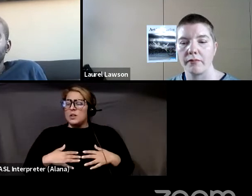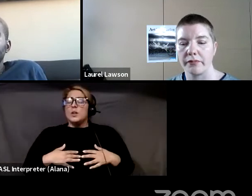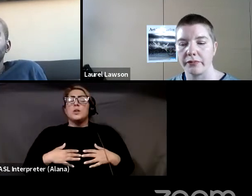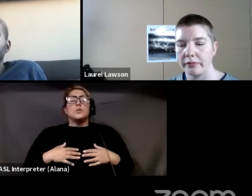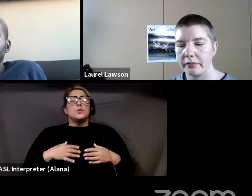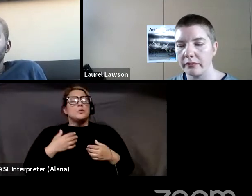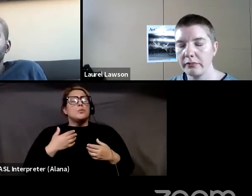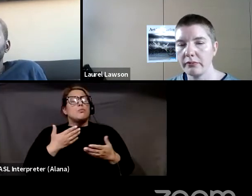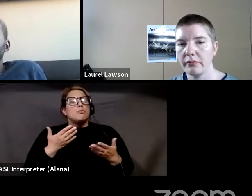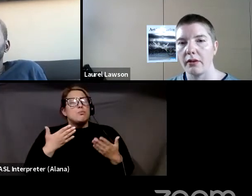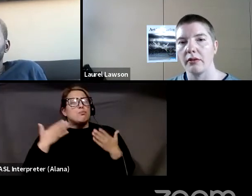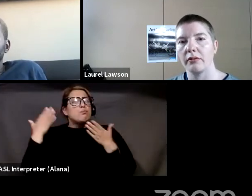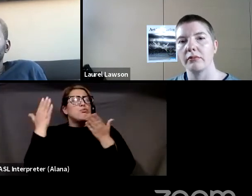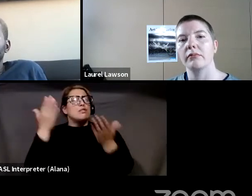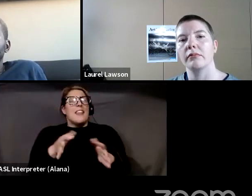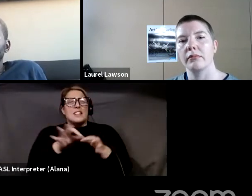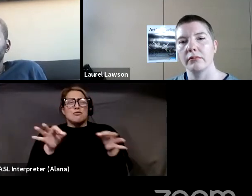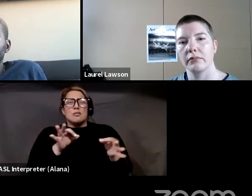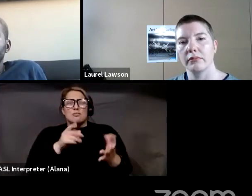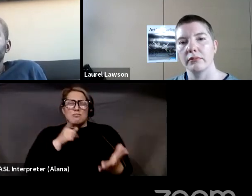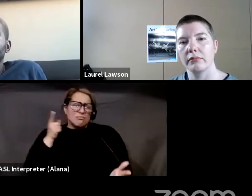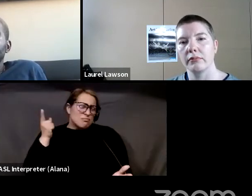literally closer